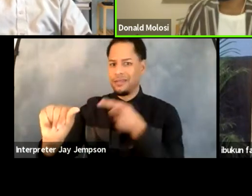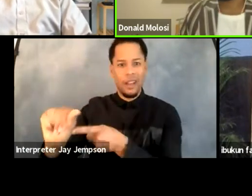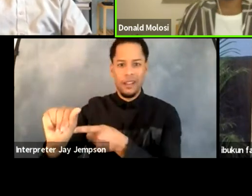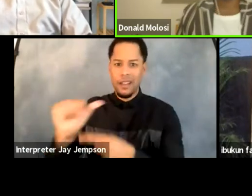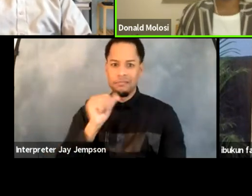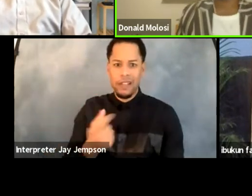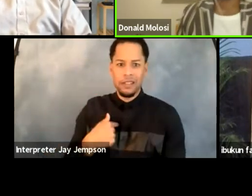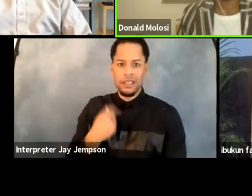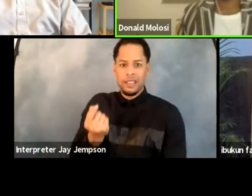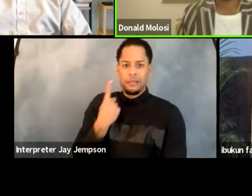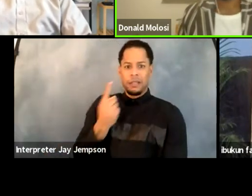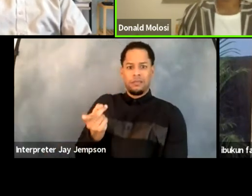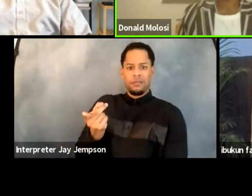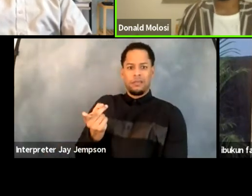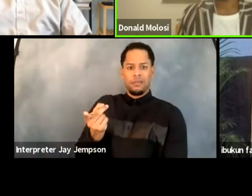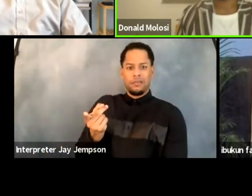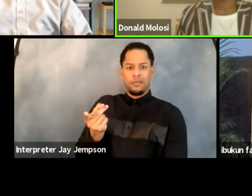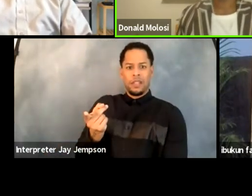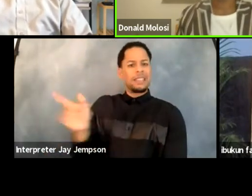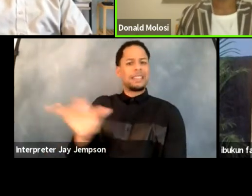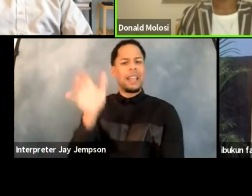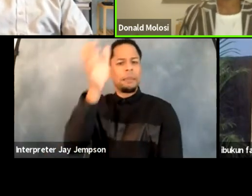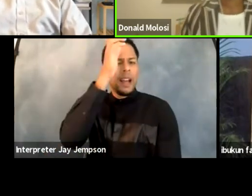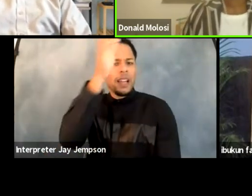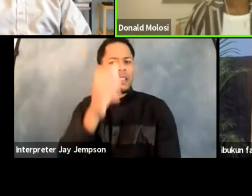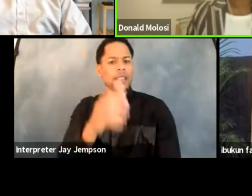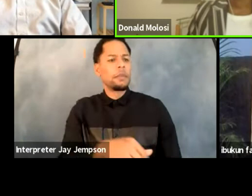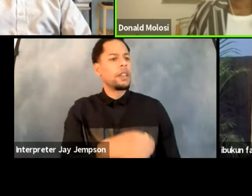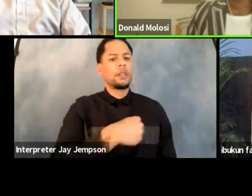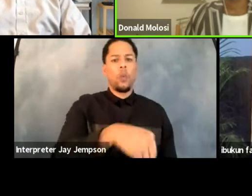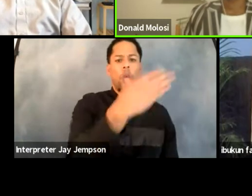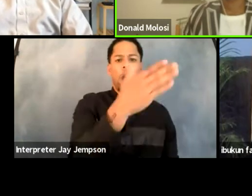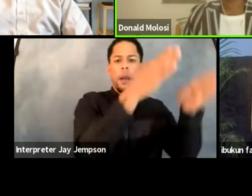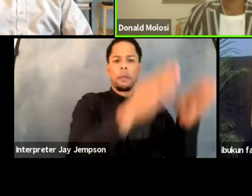as a white person telling an African story.